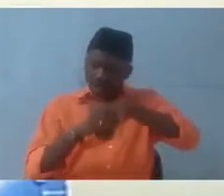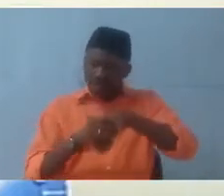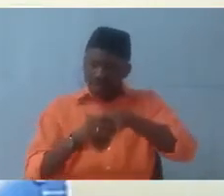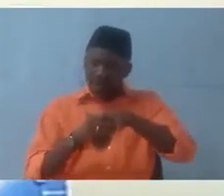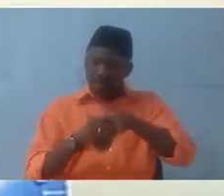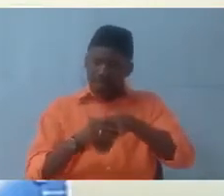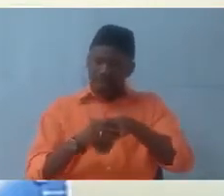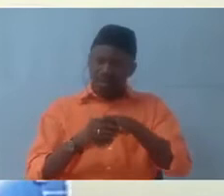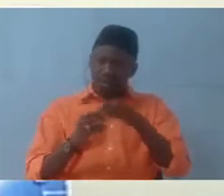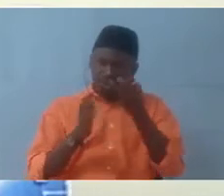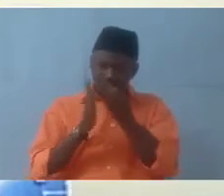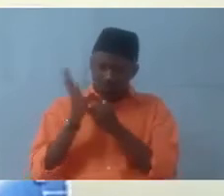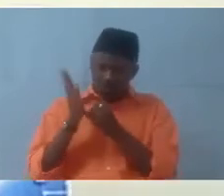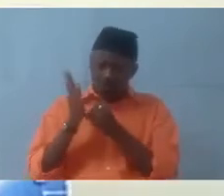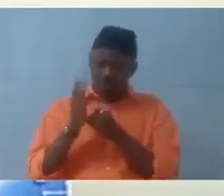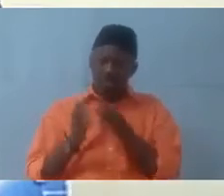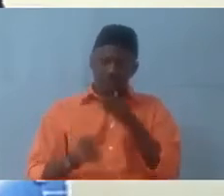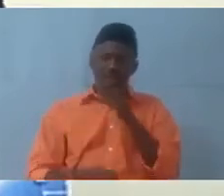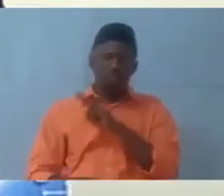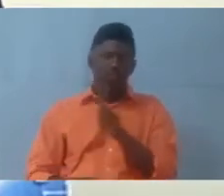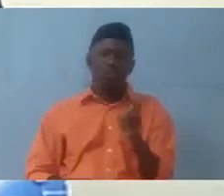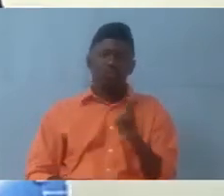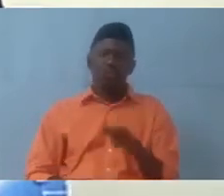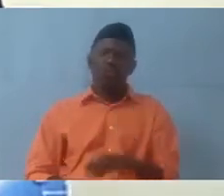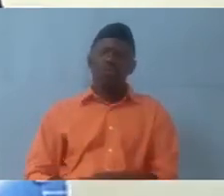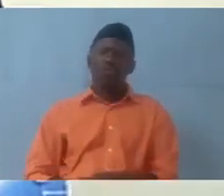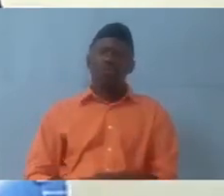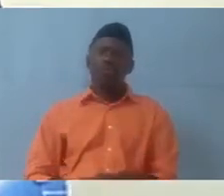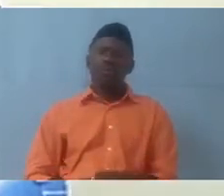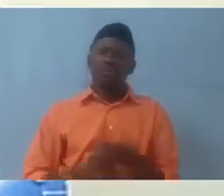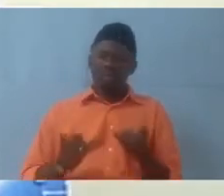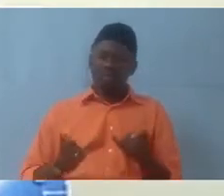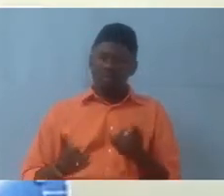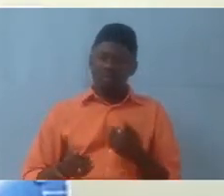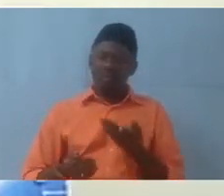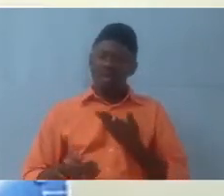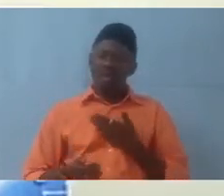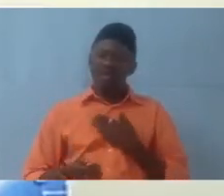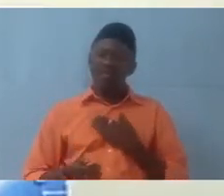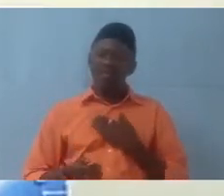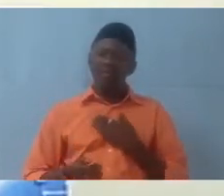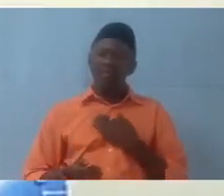he said no. So for him to now have a total departure of opinion,